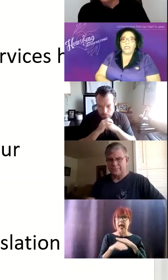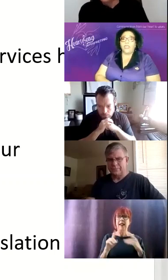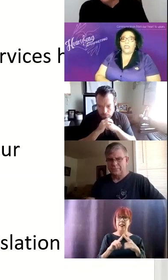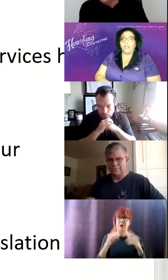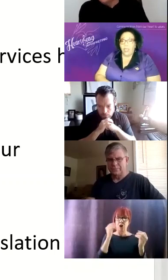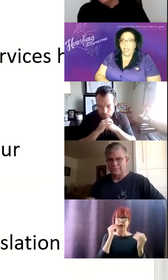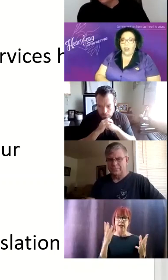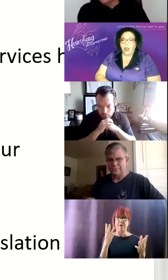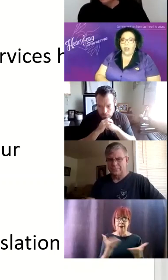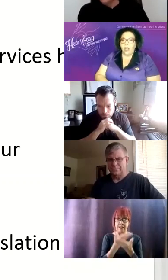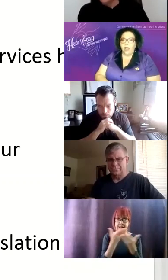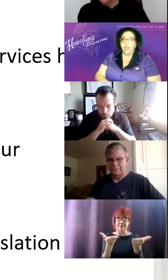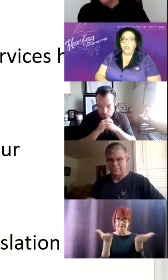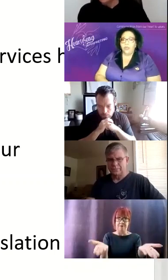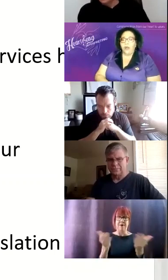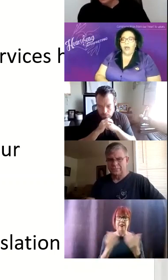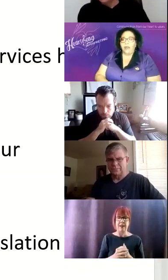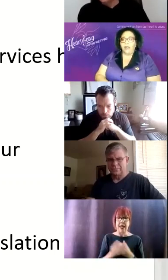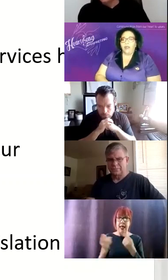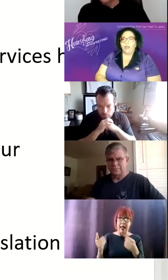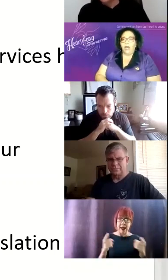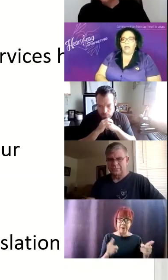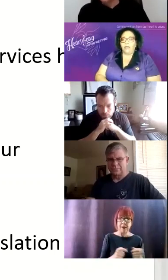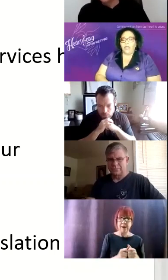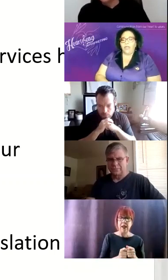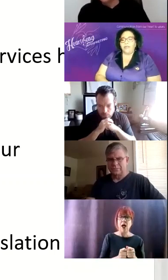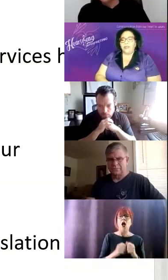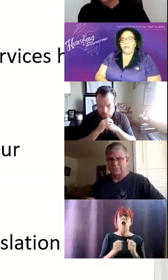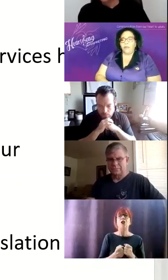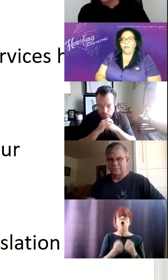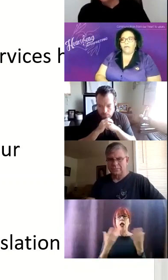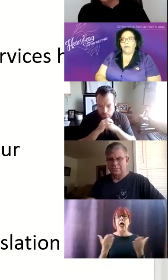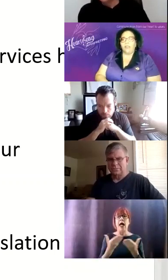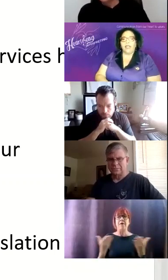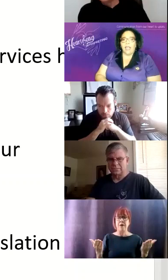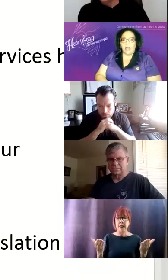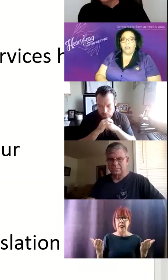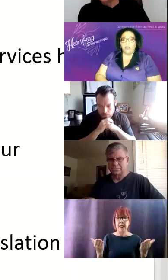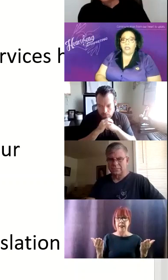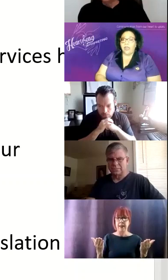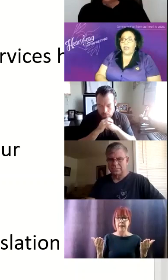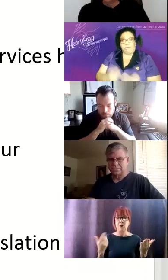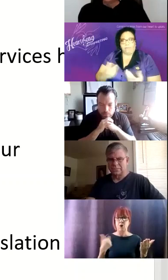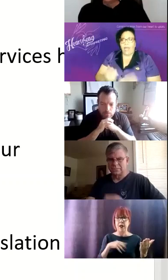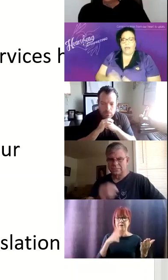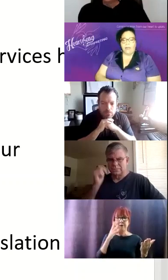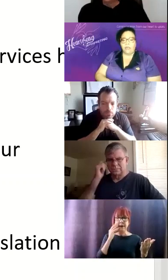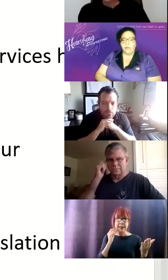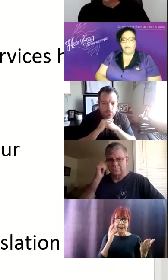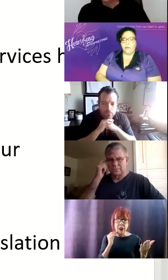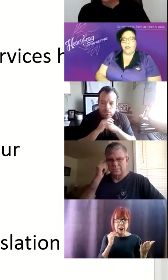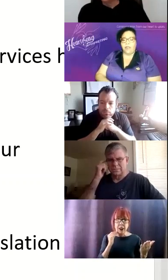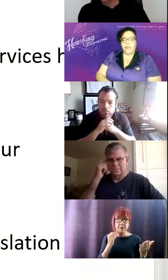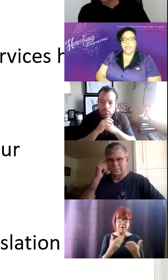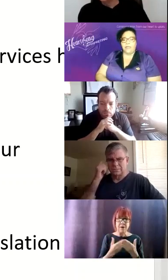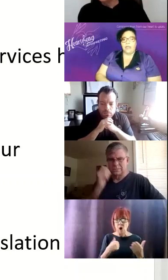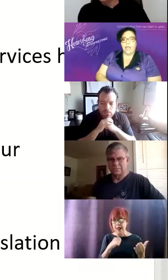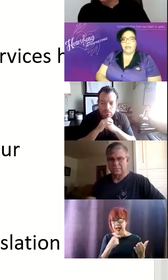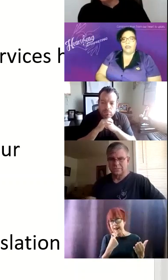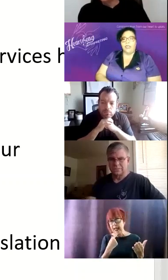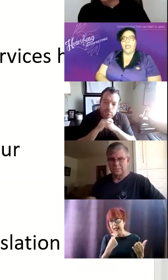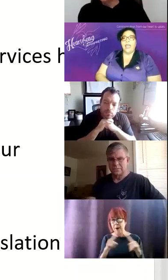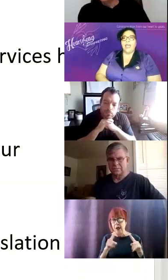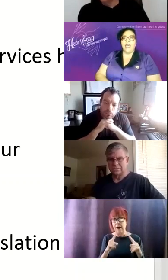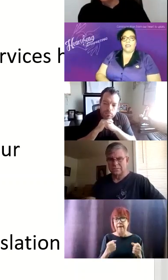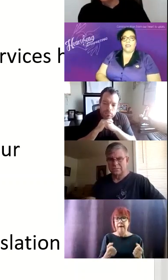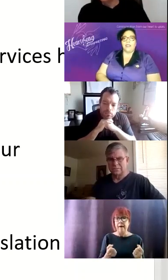information is actually there. So a lot of things that we've encountered that I hadn't mentioned before, but a lot of things that we